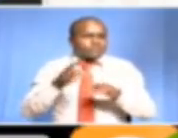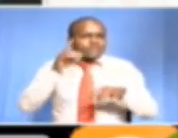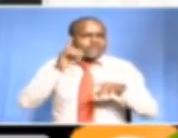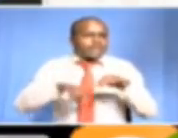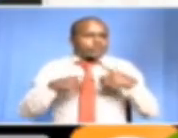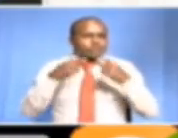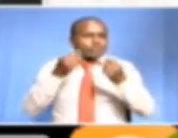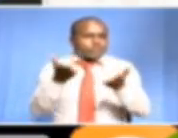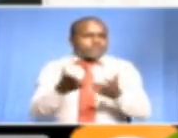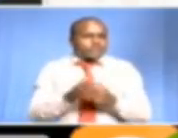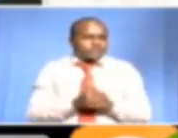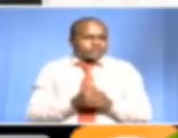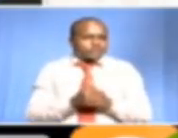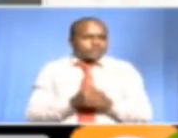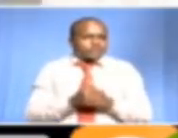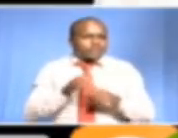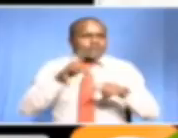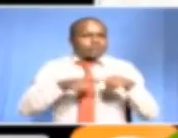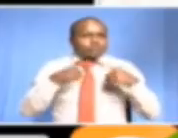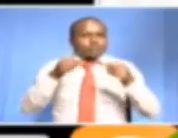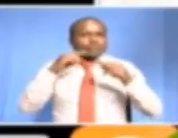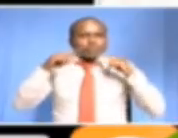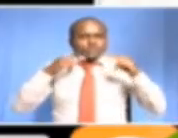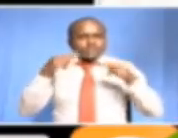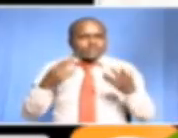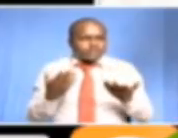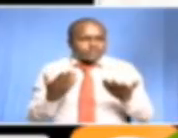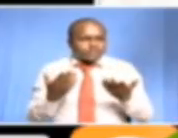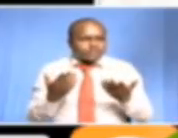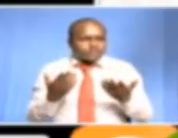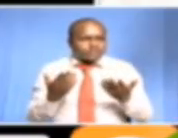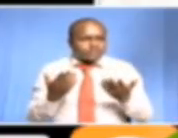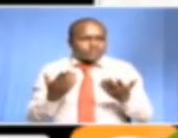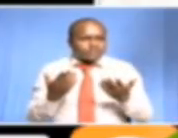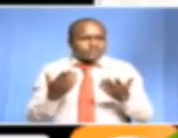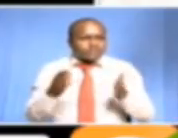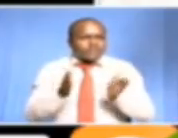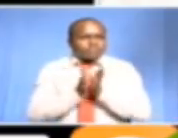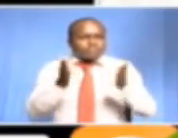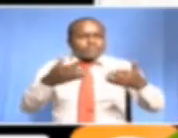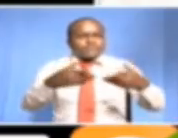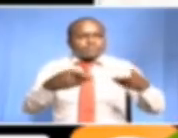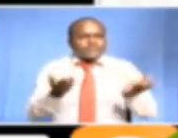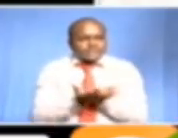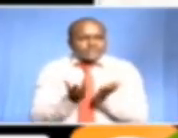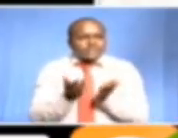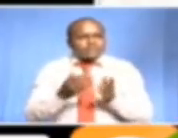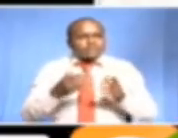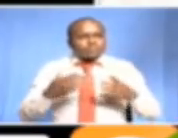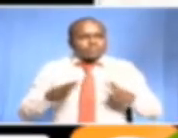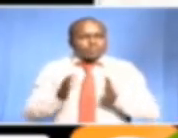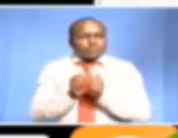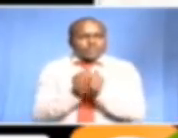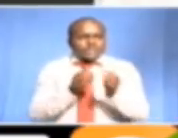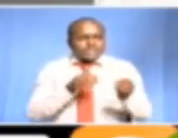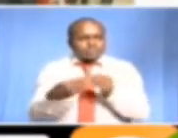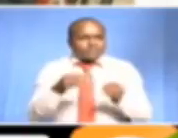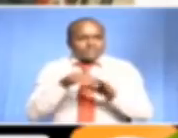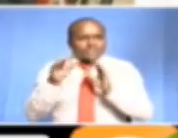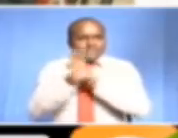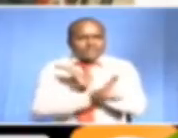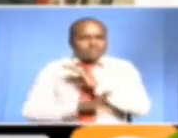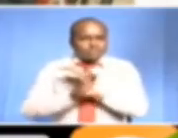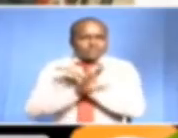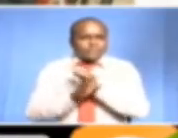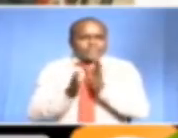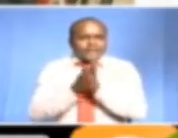I completely cannot go there. I cannot go to a hotel, for example. I cannot go to, you know, a public space, for example. So people with disability in this country, and there are